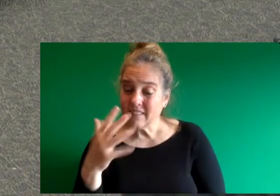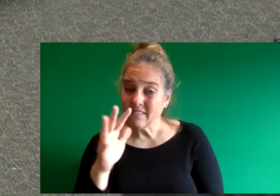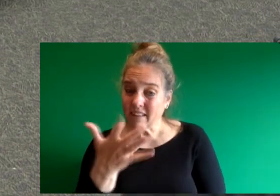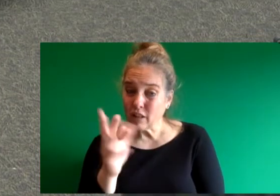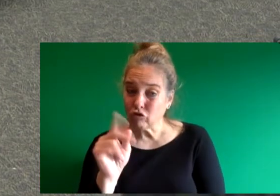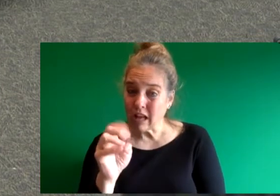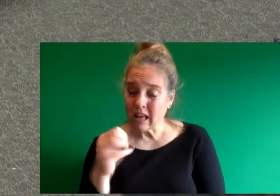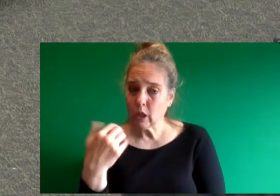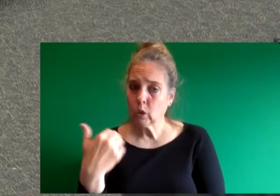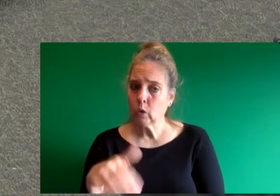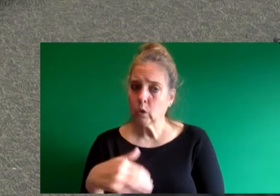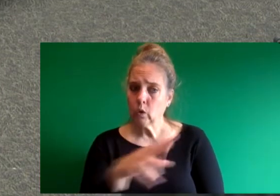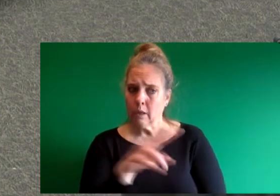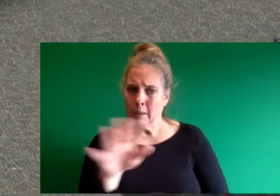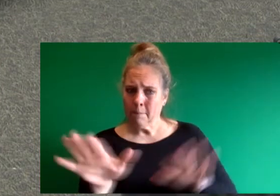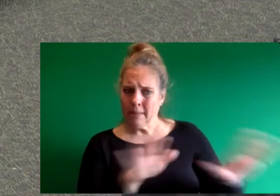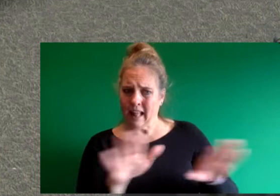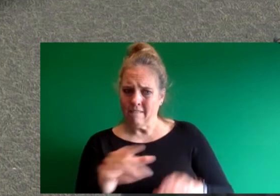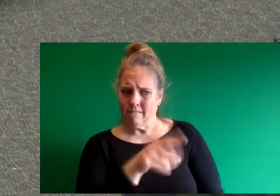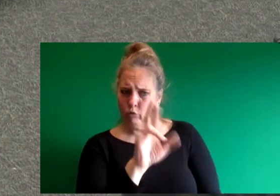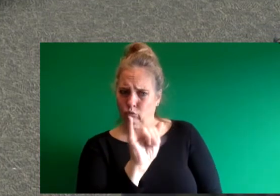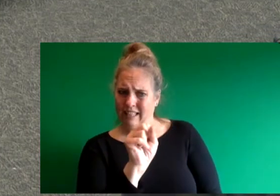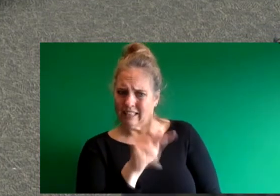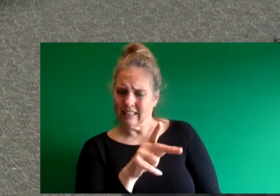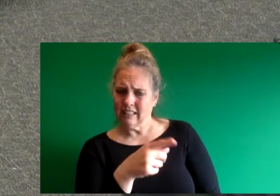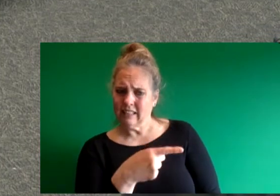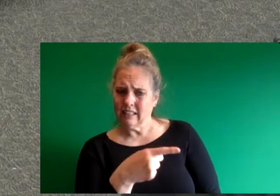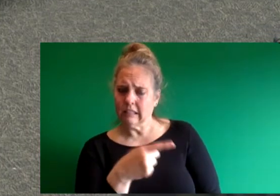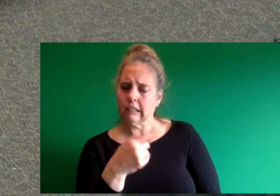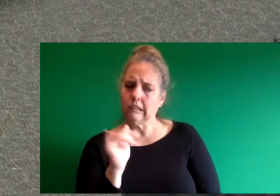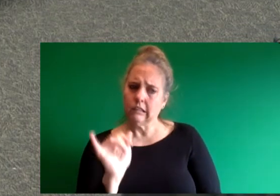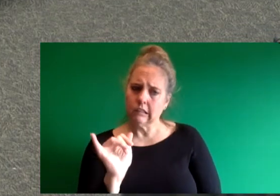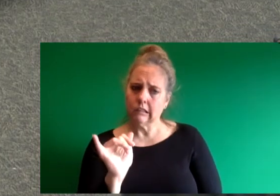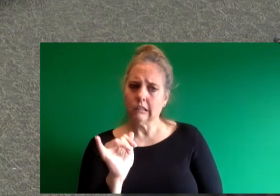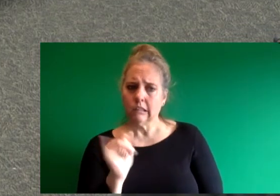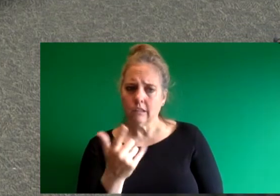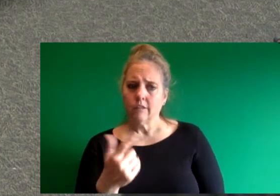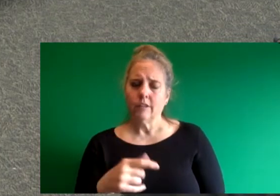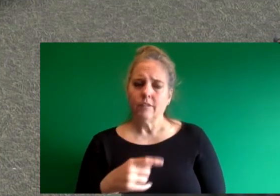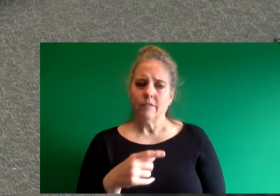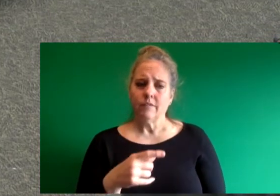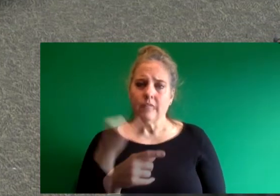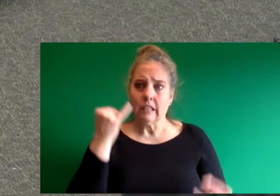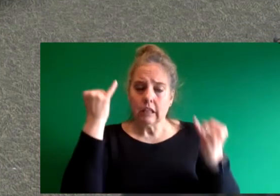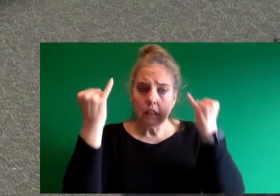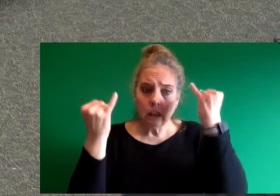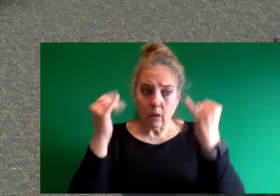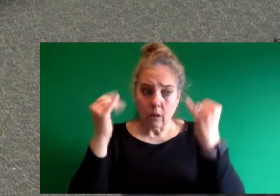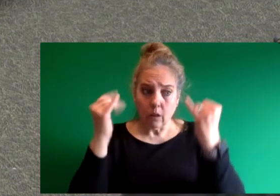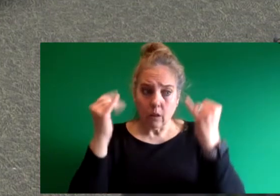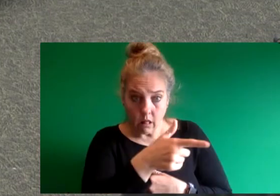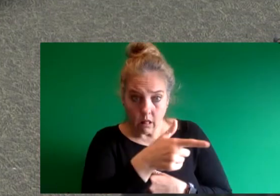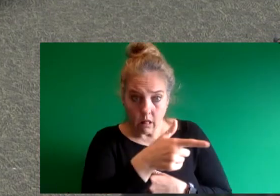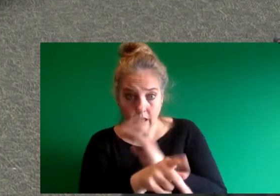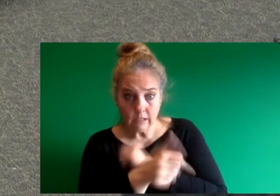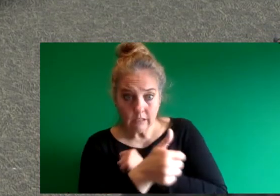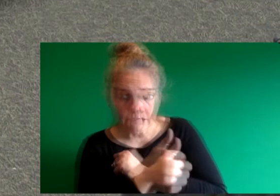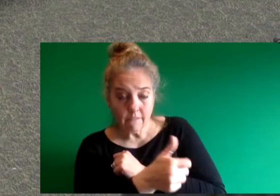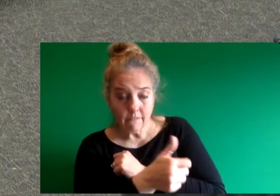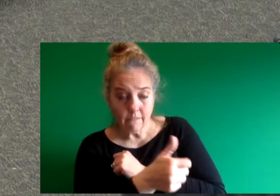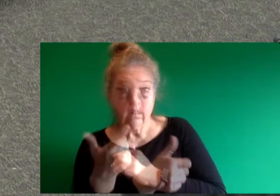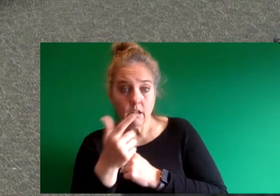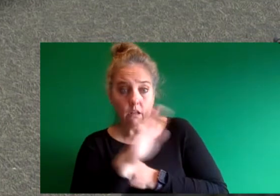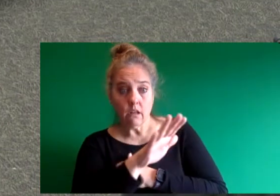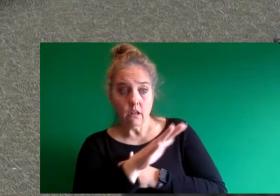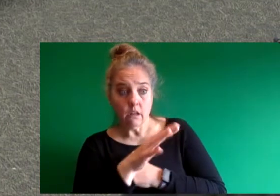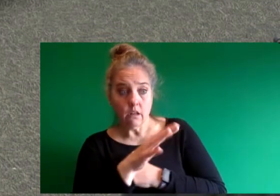suicidal ideation and worries about just families and the impacts of their environment on themselves. And then we start to see that